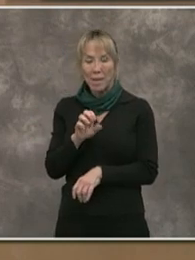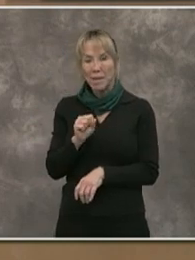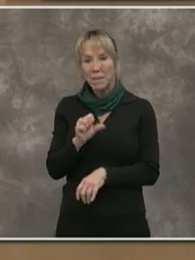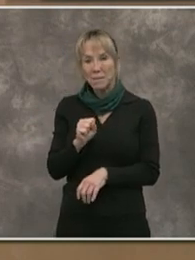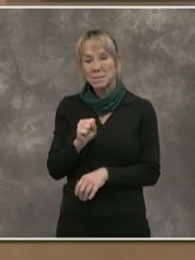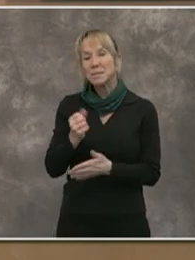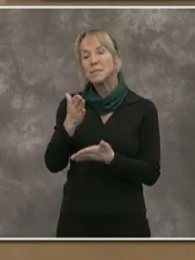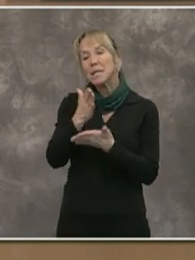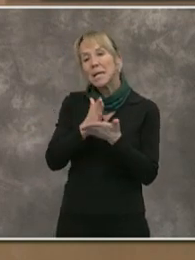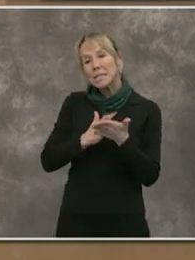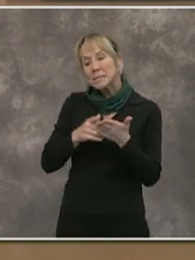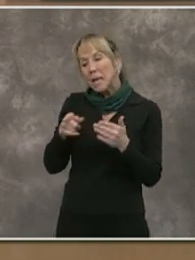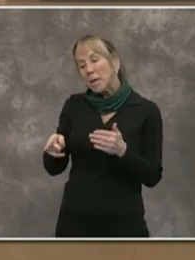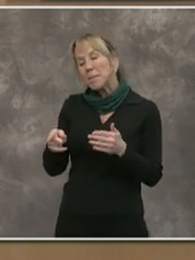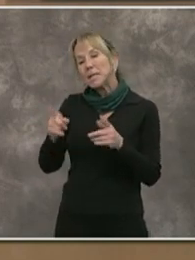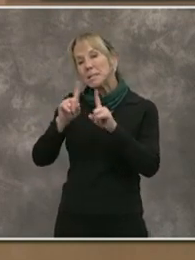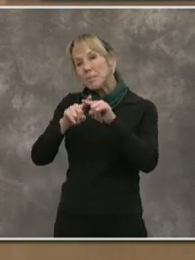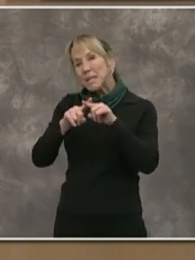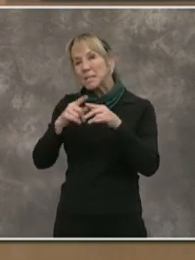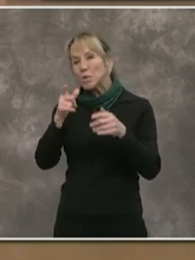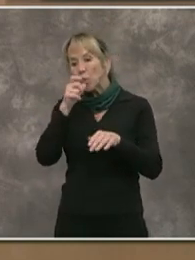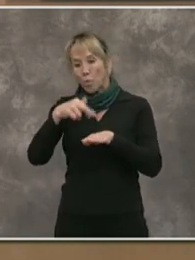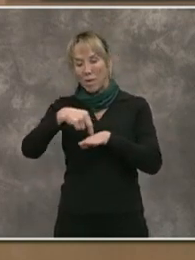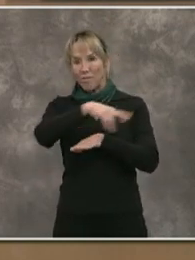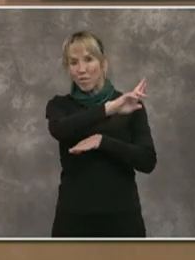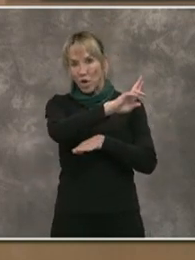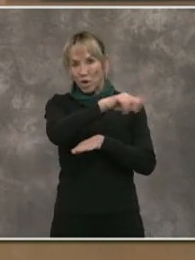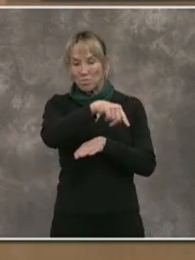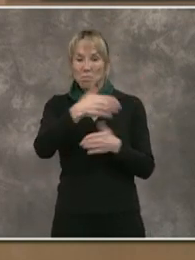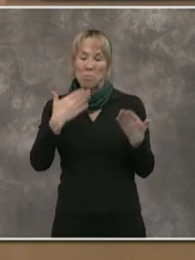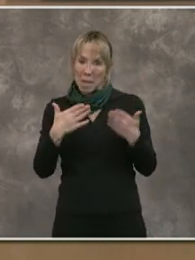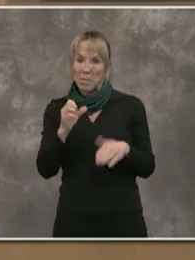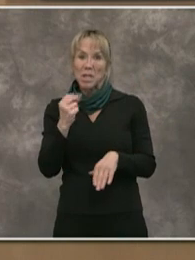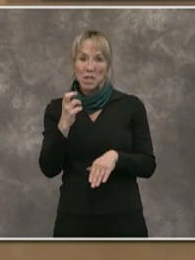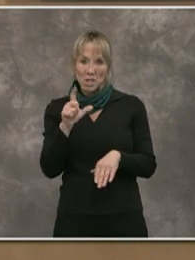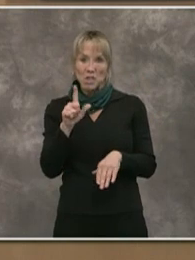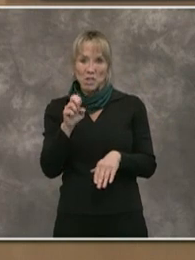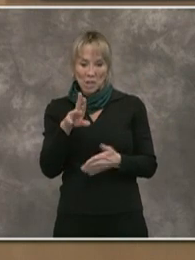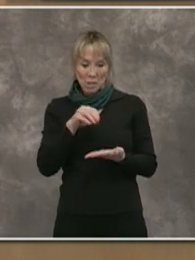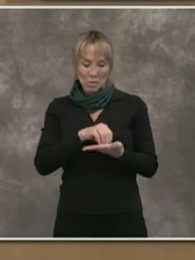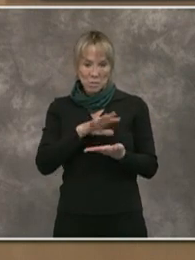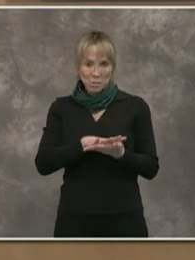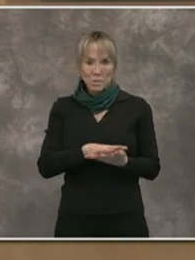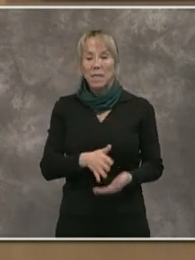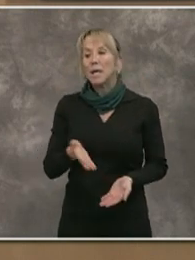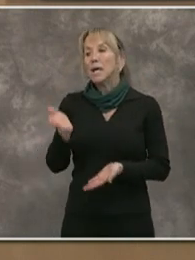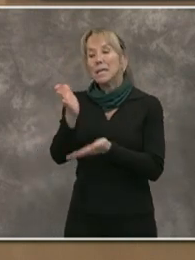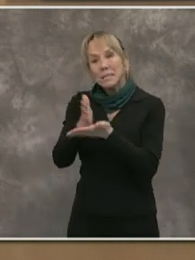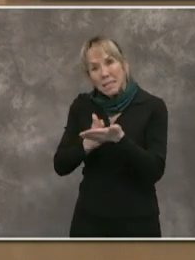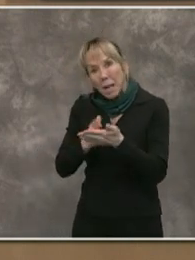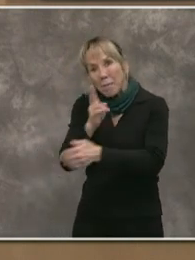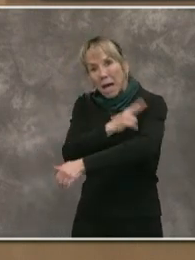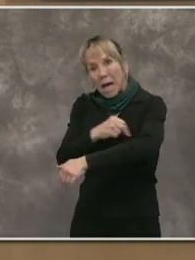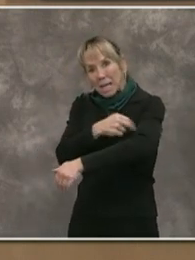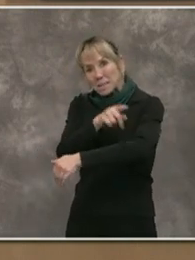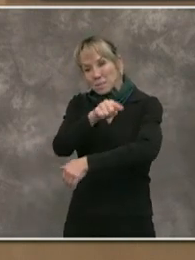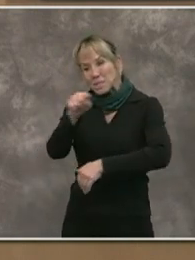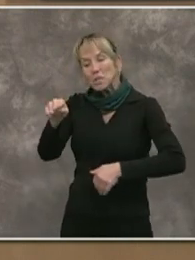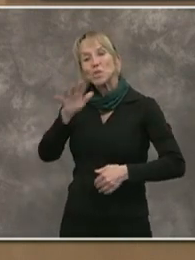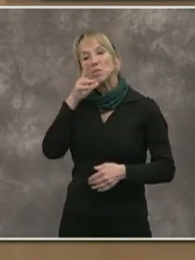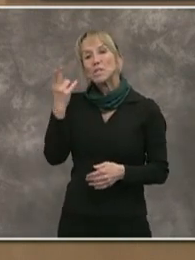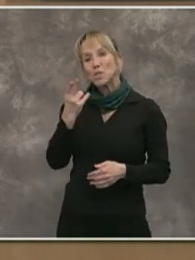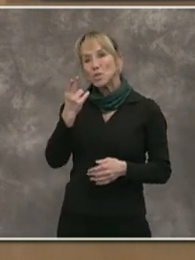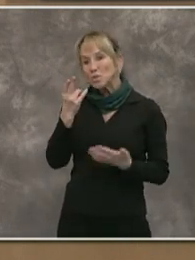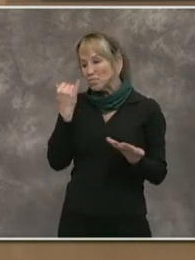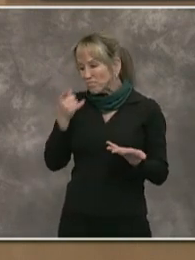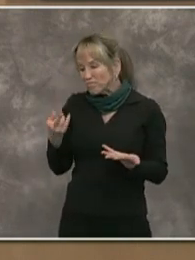location that referred them for care, so it might be a shelter. Some hospitals use the hospital address as where they default